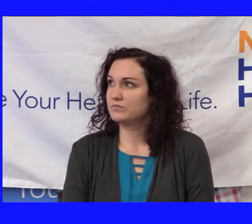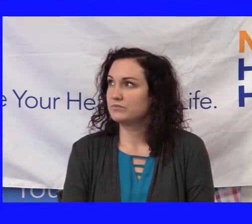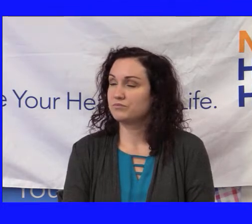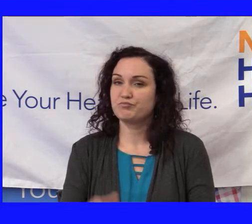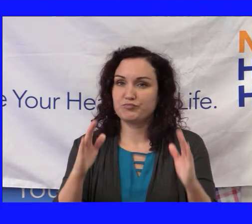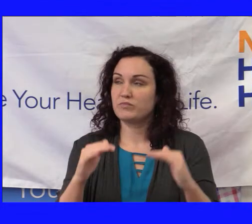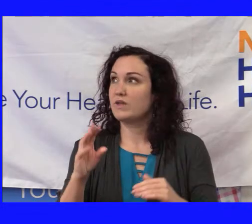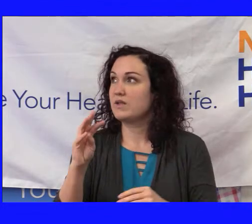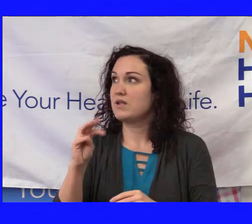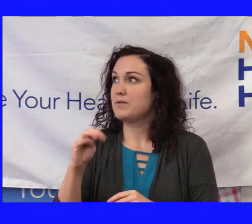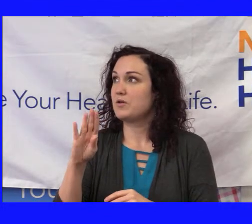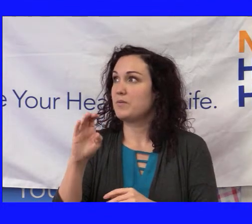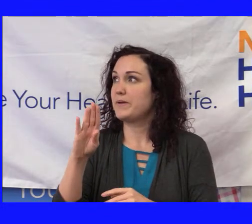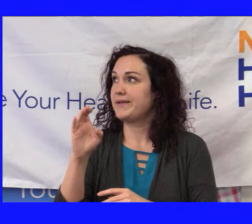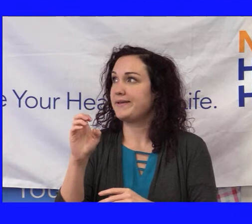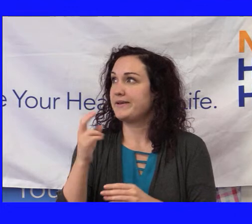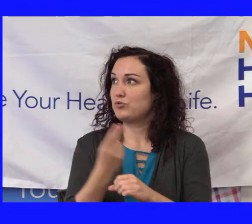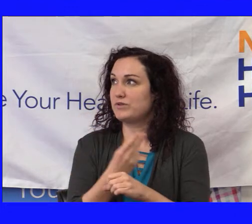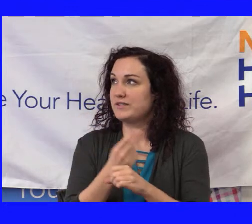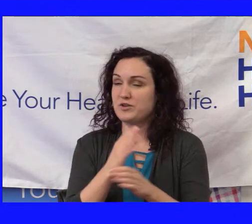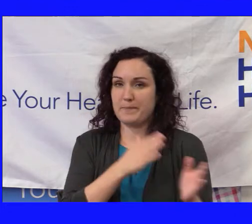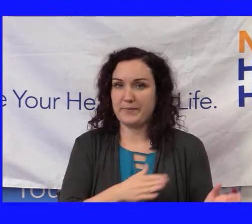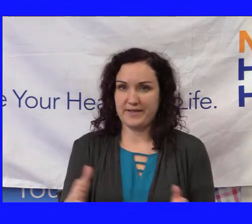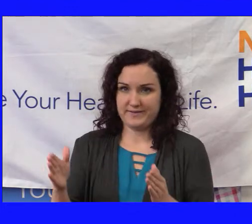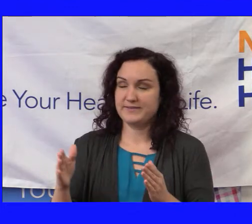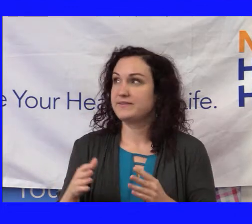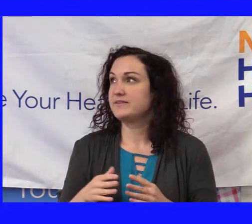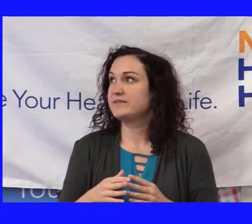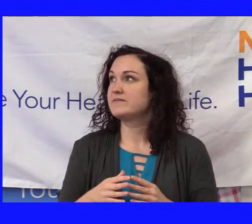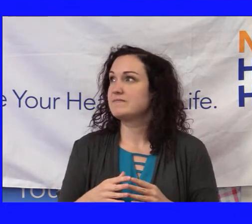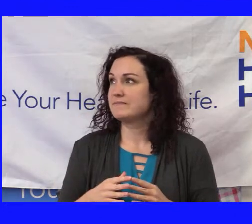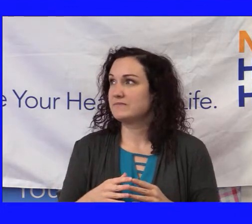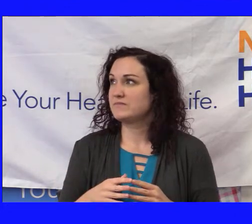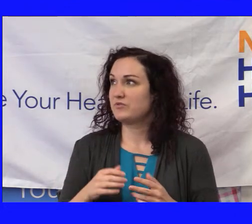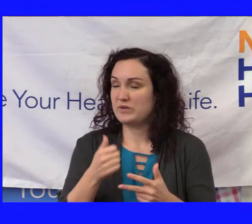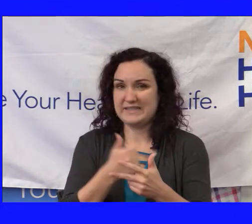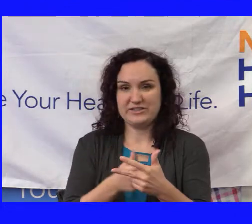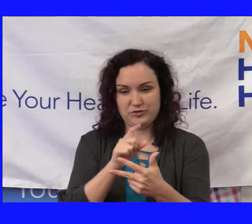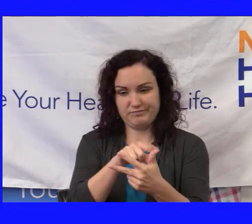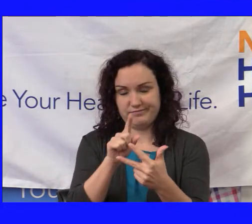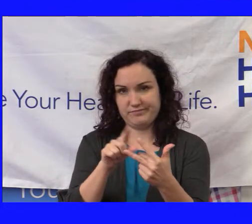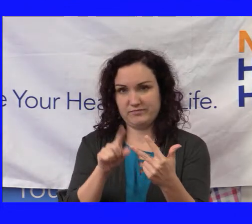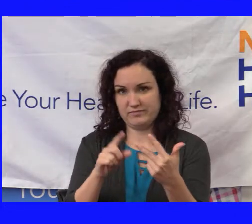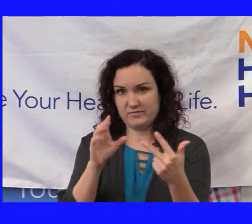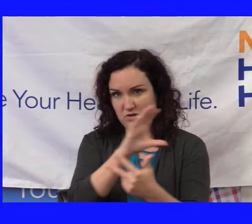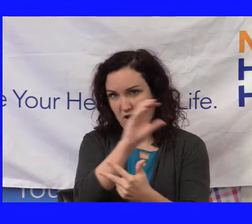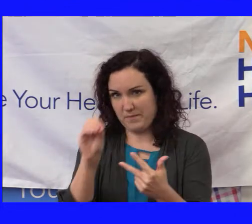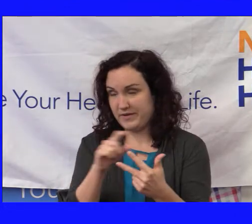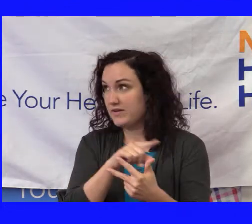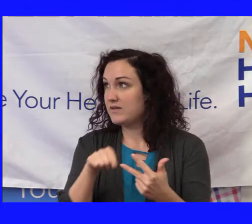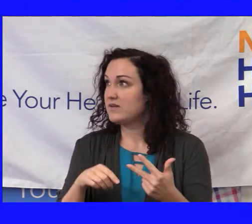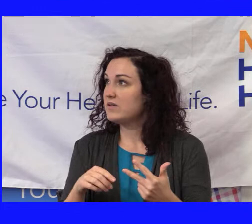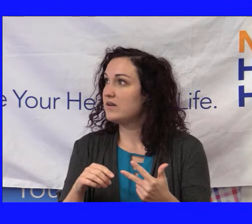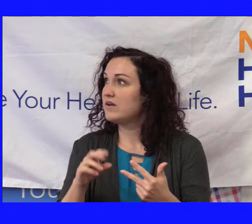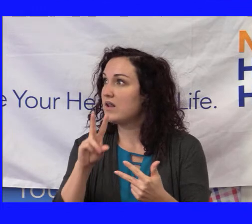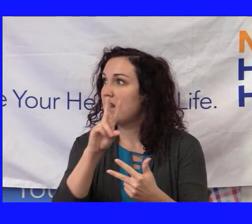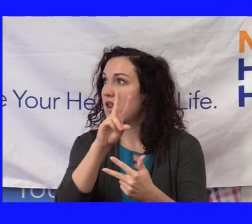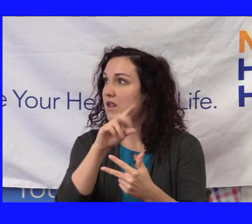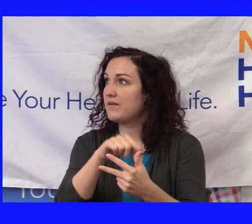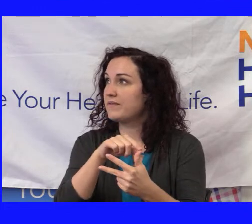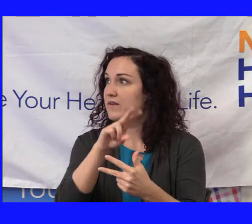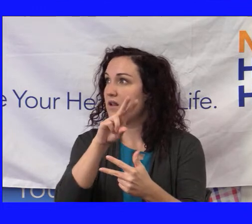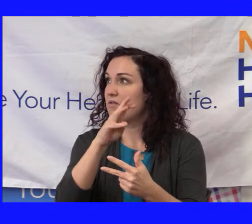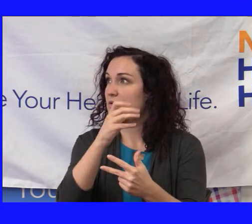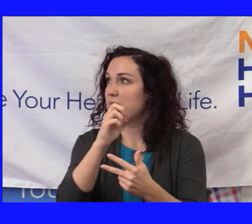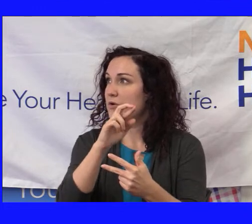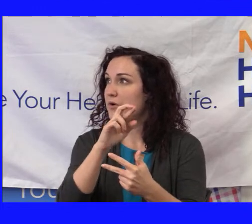So the next slide shows you the MWBE utilization plans for each firm. Volmar has a number